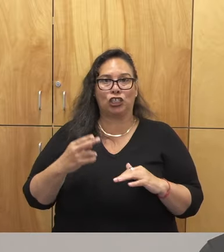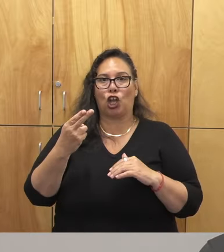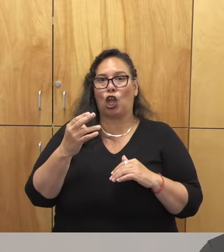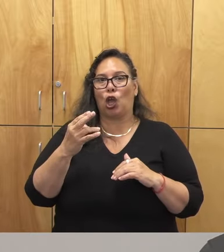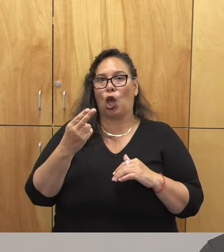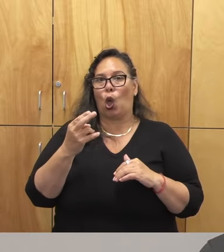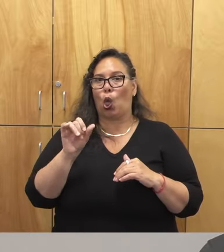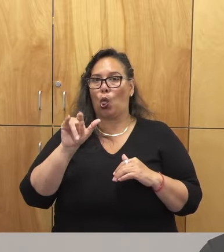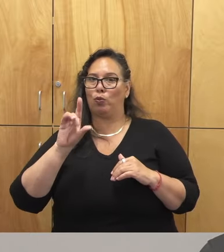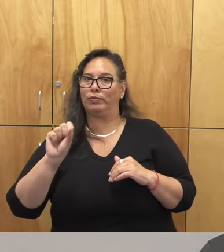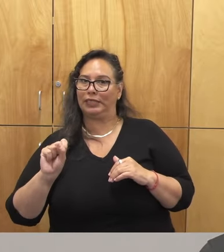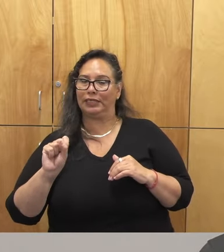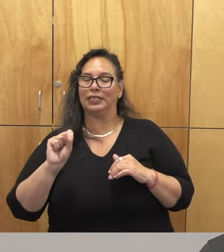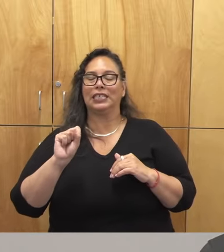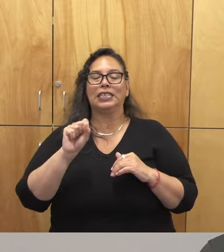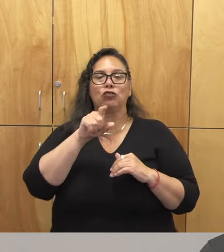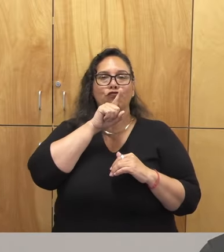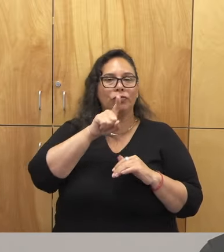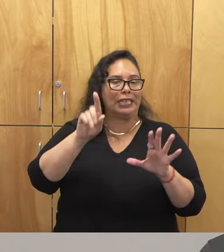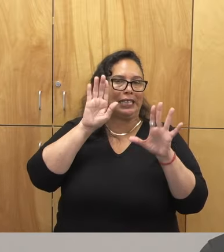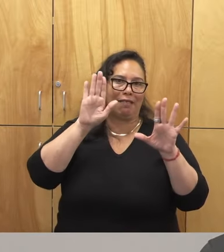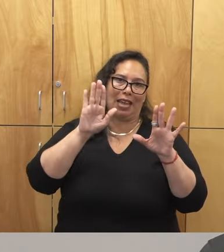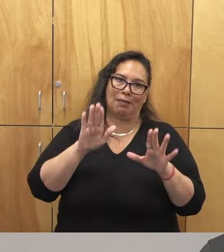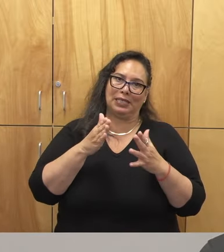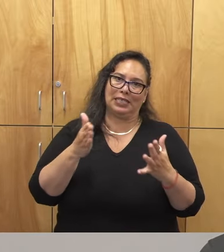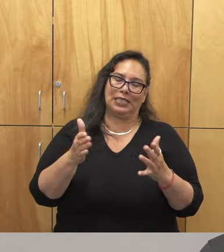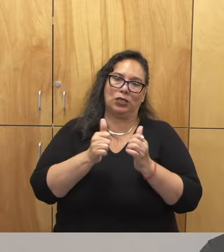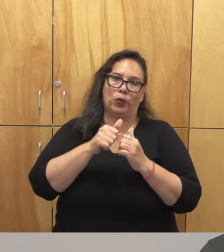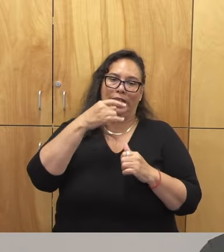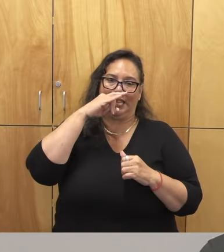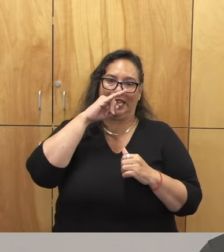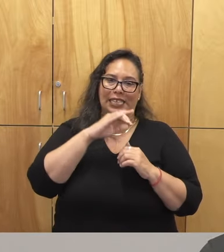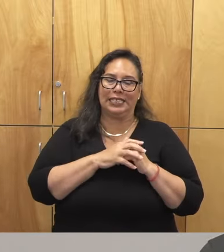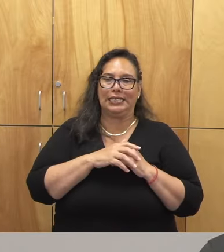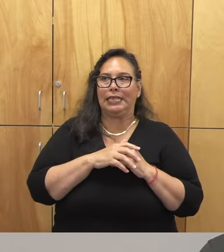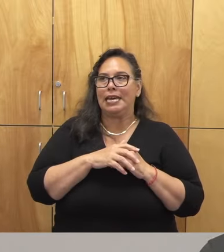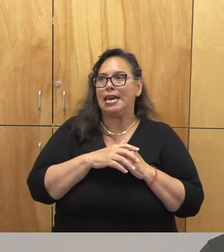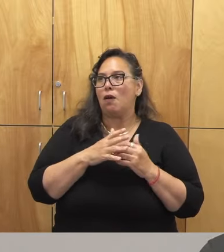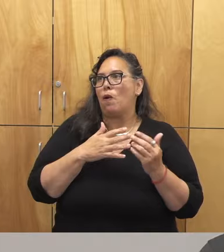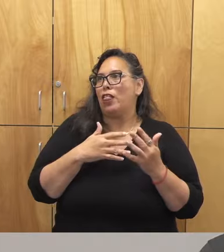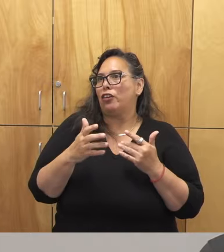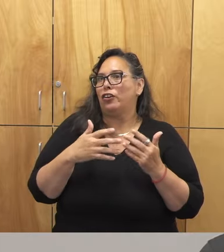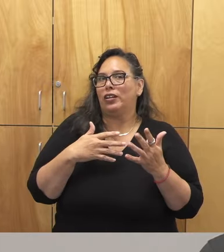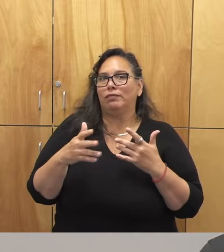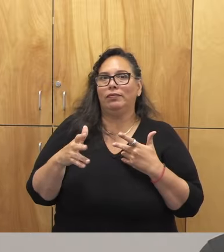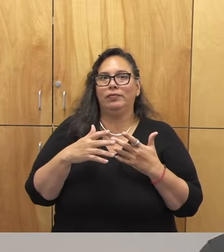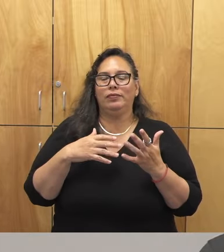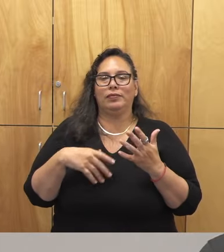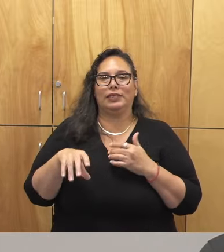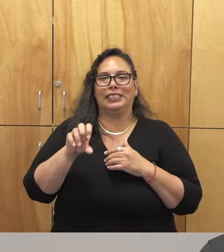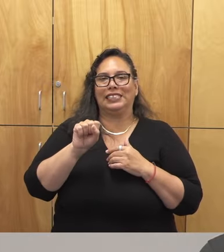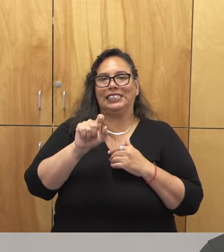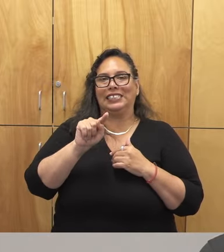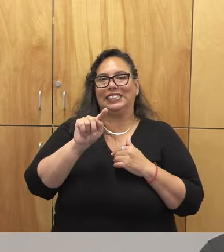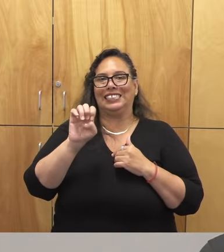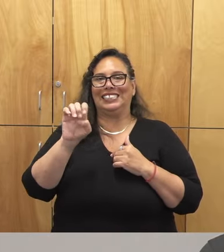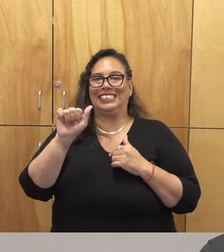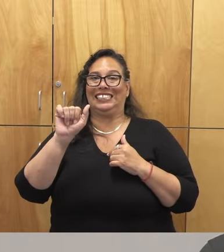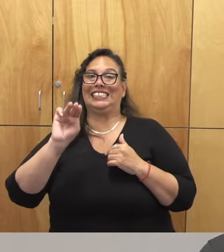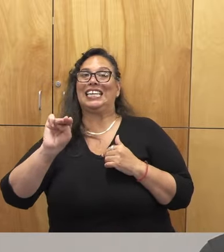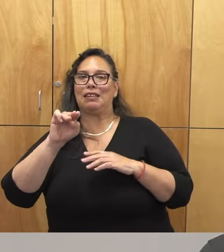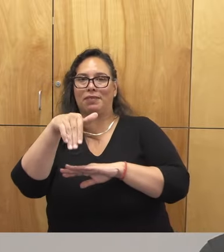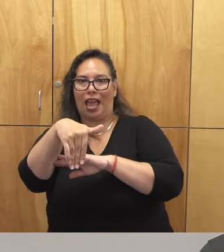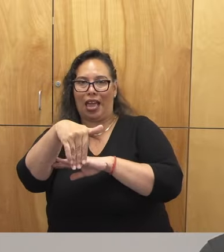do some really fabulous things with their kids, whether it's a STEAM night